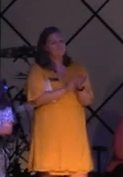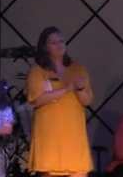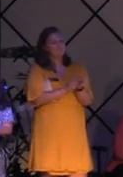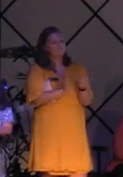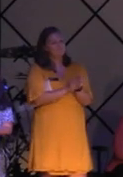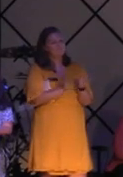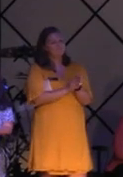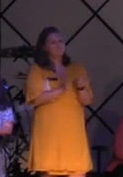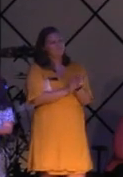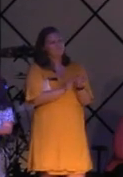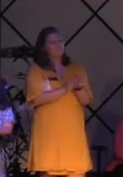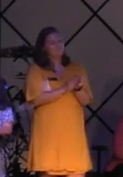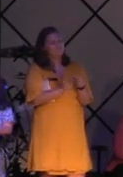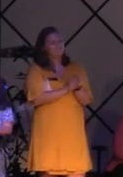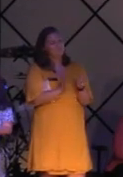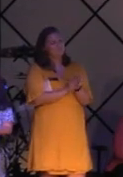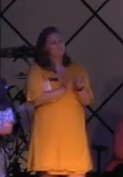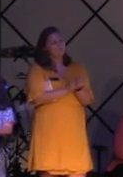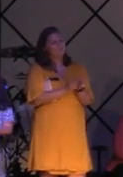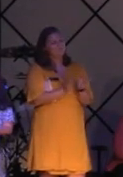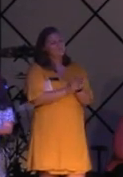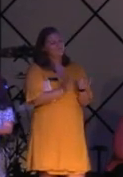Here, stand.